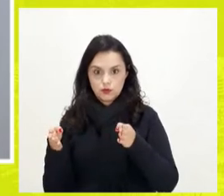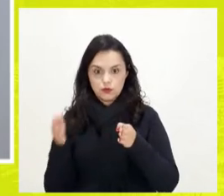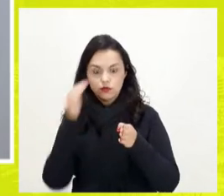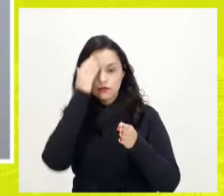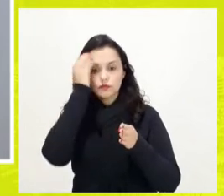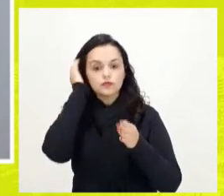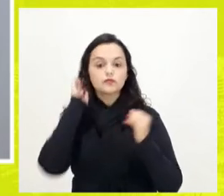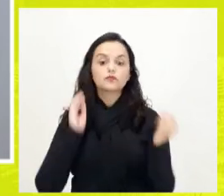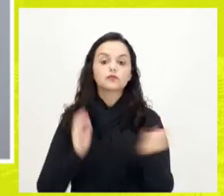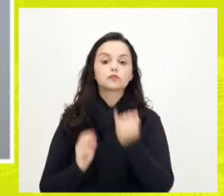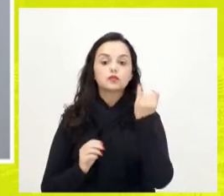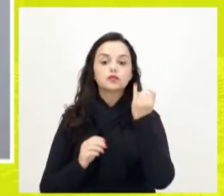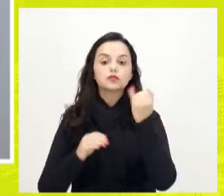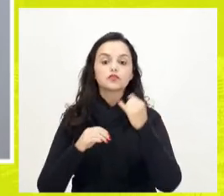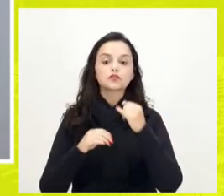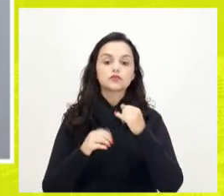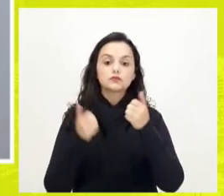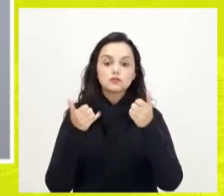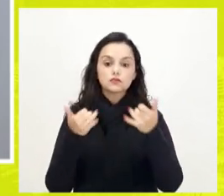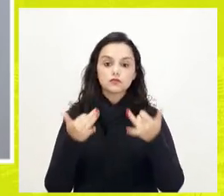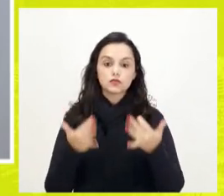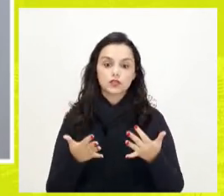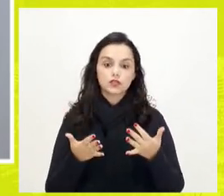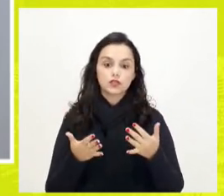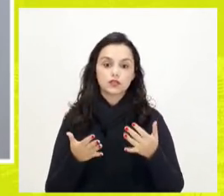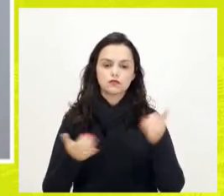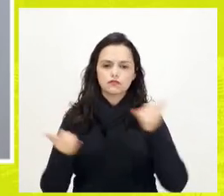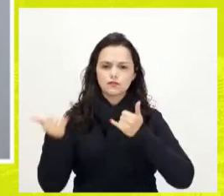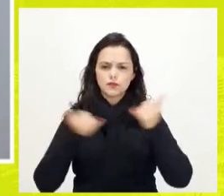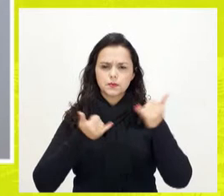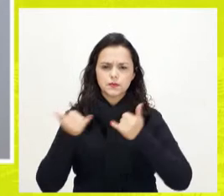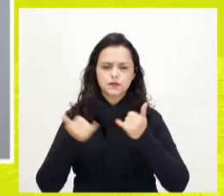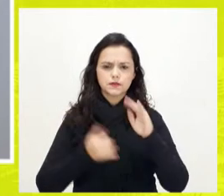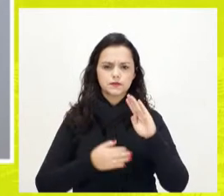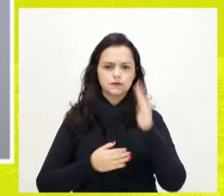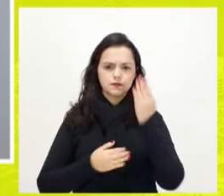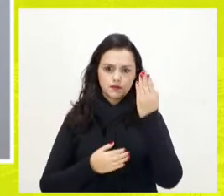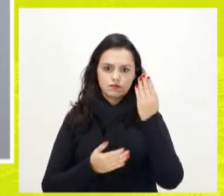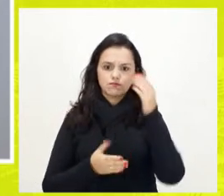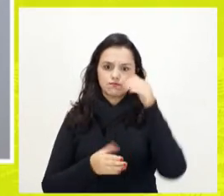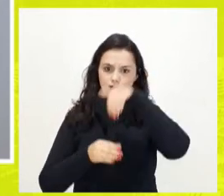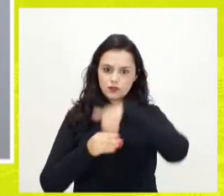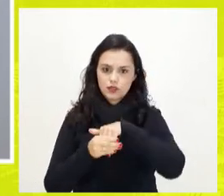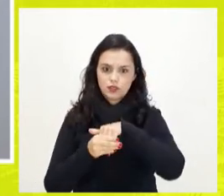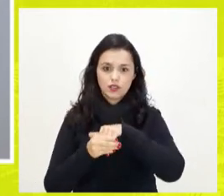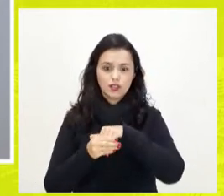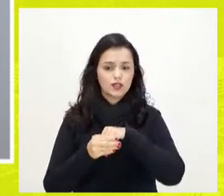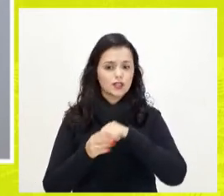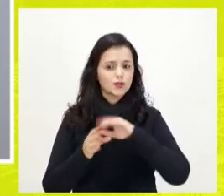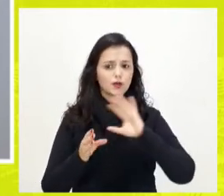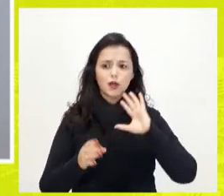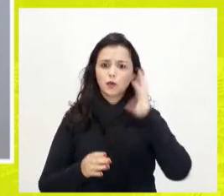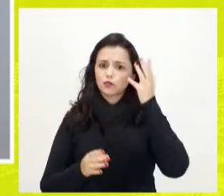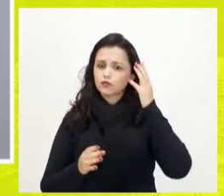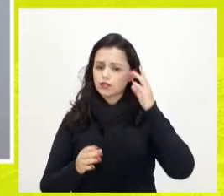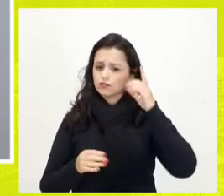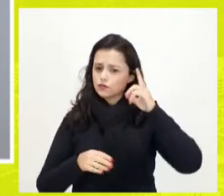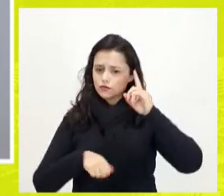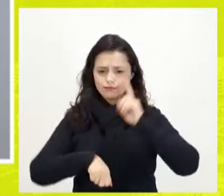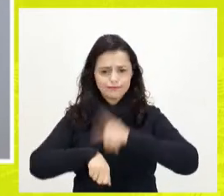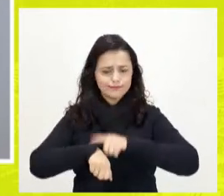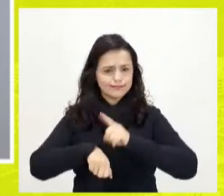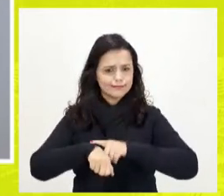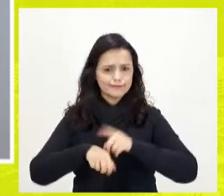something and it's important to say that electoral misinformation happens all the